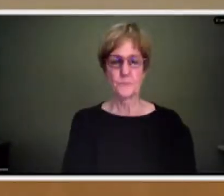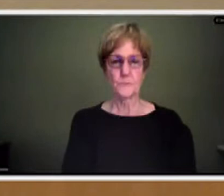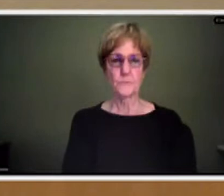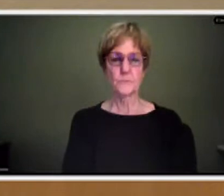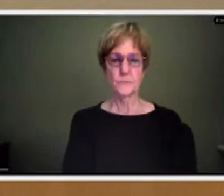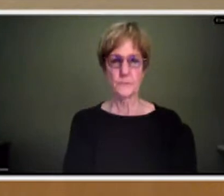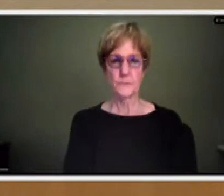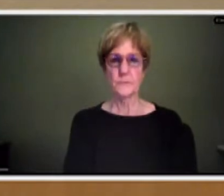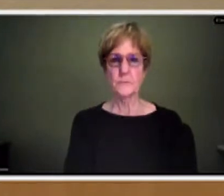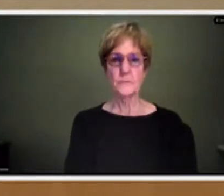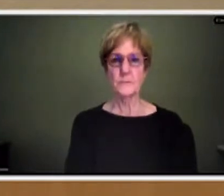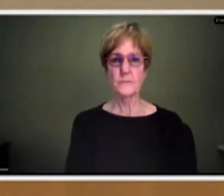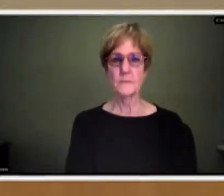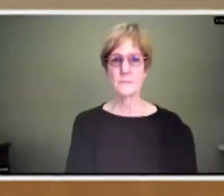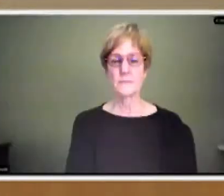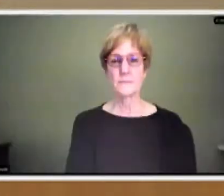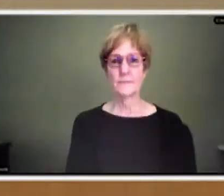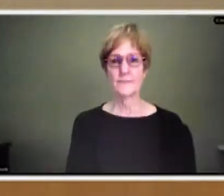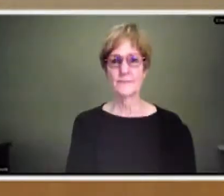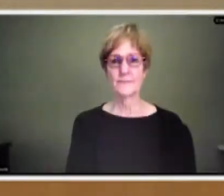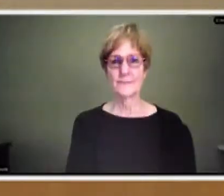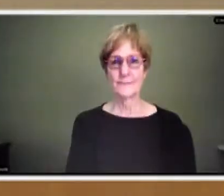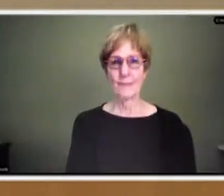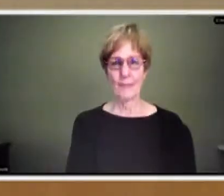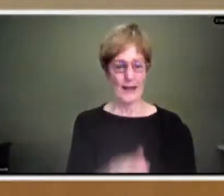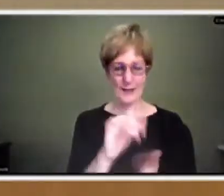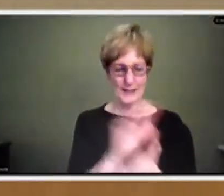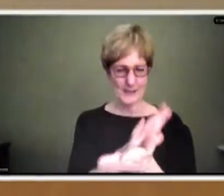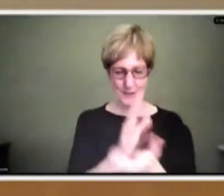myself. My pen just exploded on me. Okay.